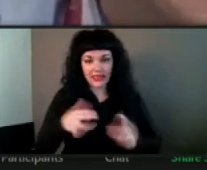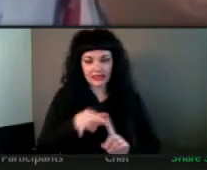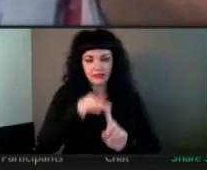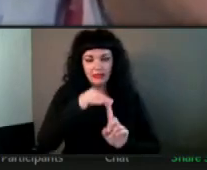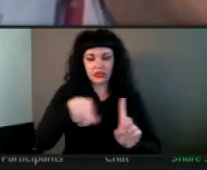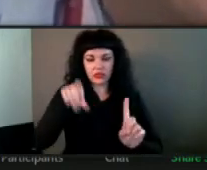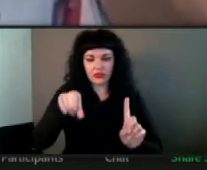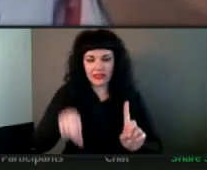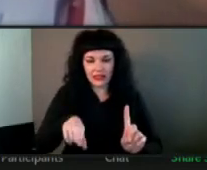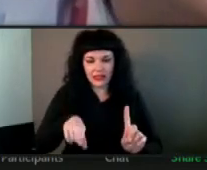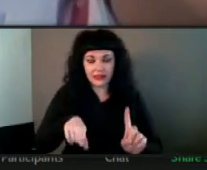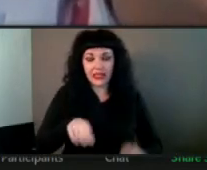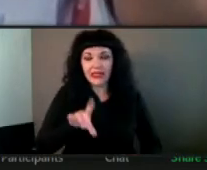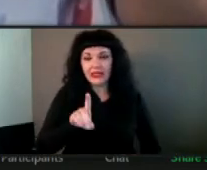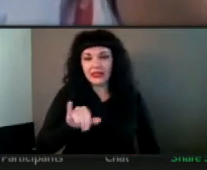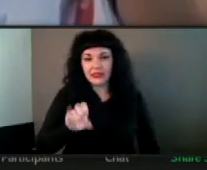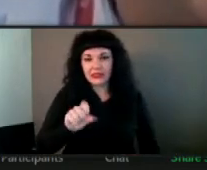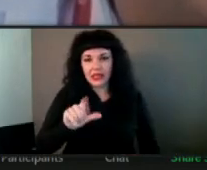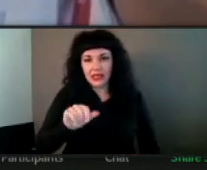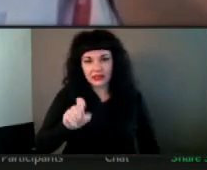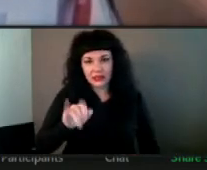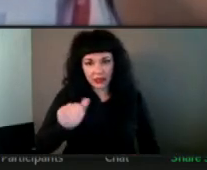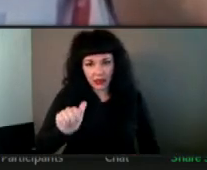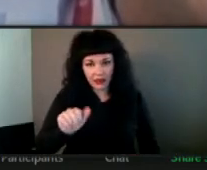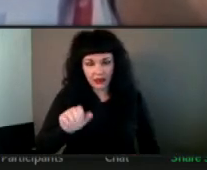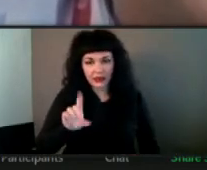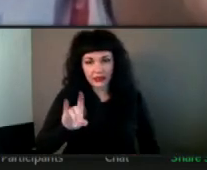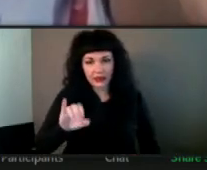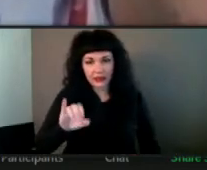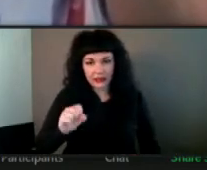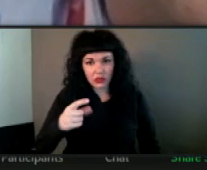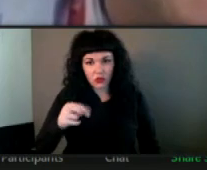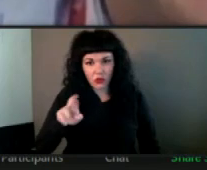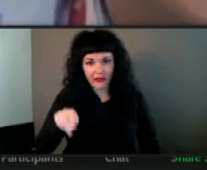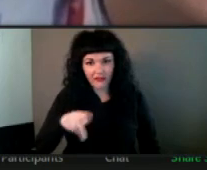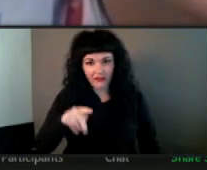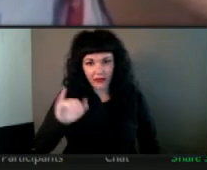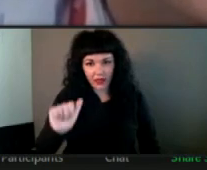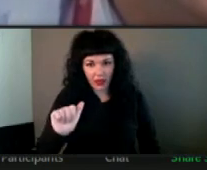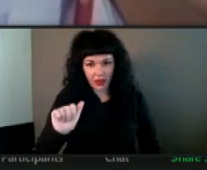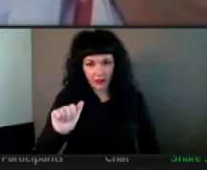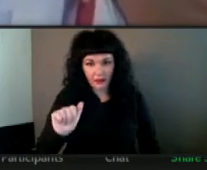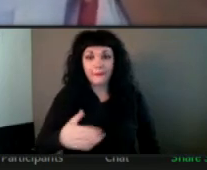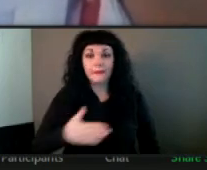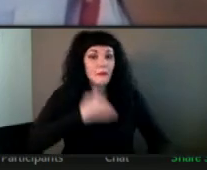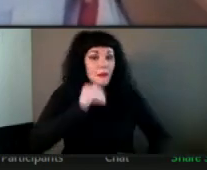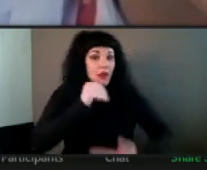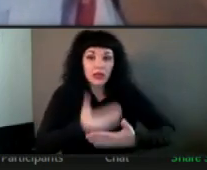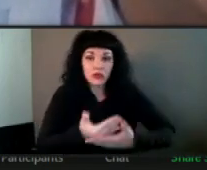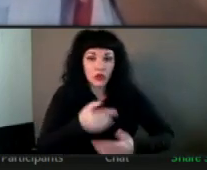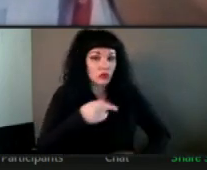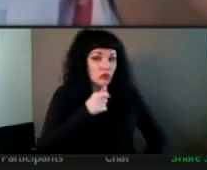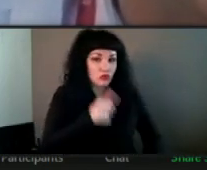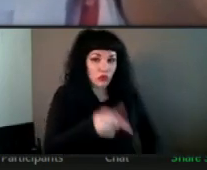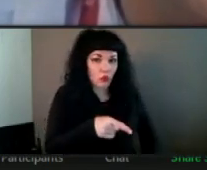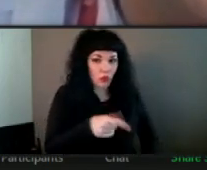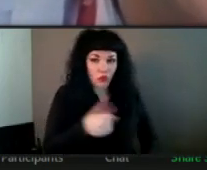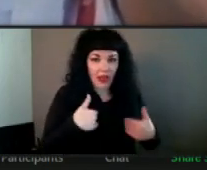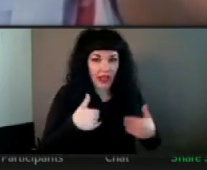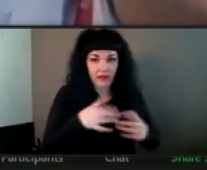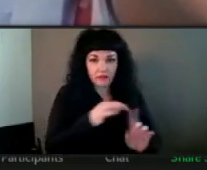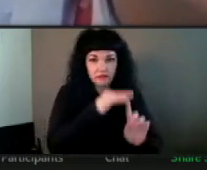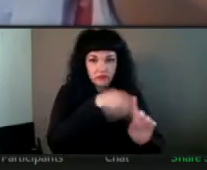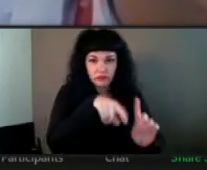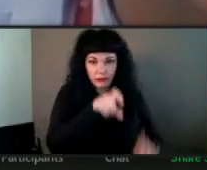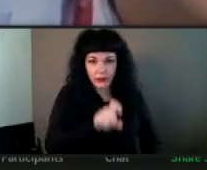for him, we are more worried than for my daughter who doesn't have those same issues. For him in the digital